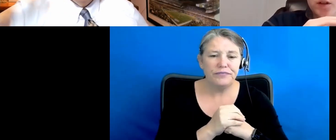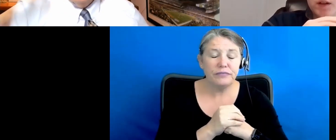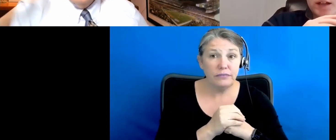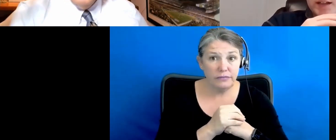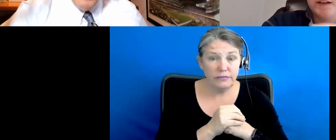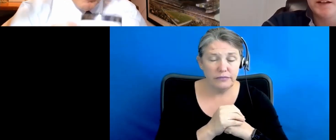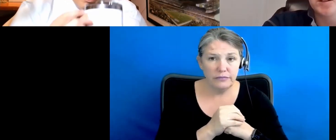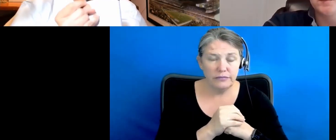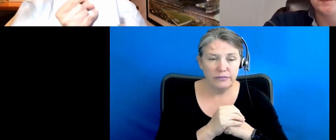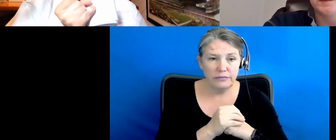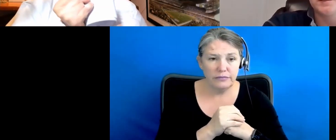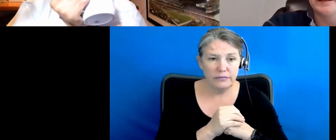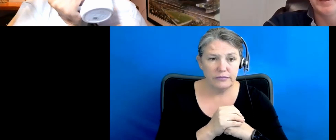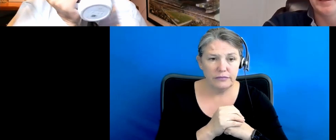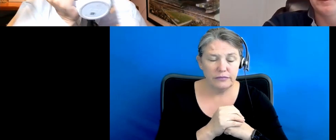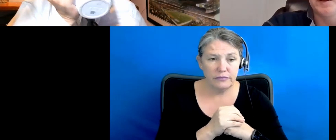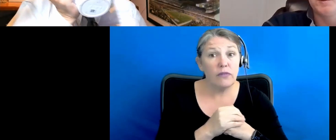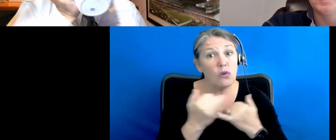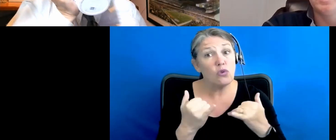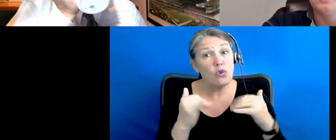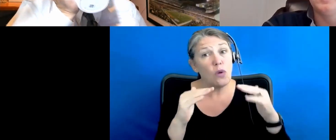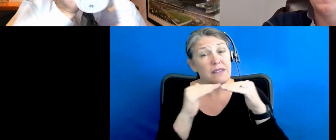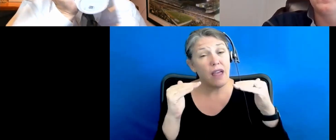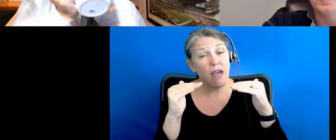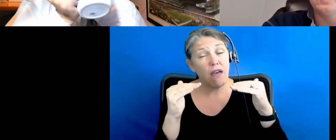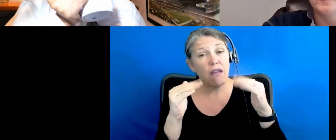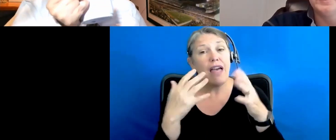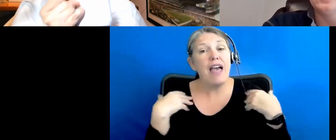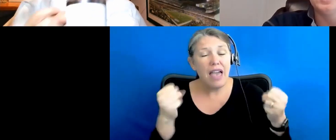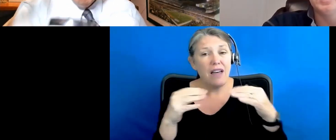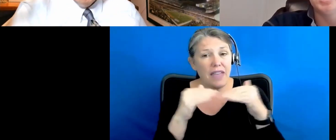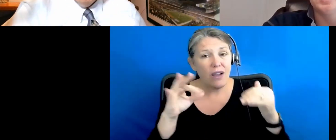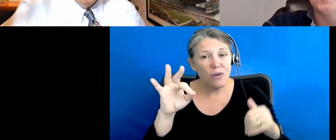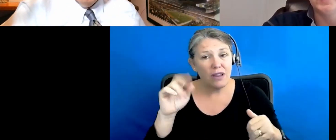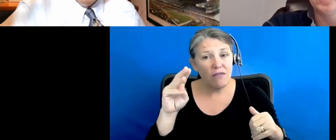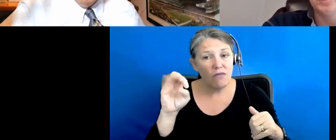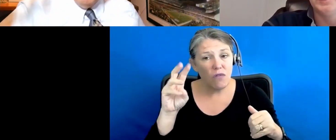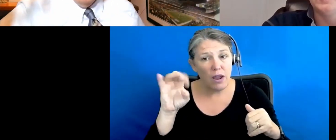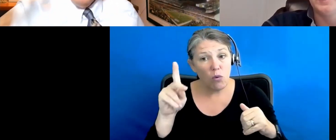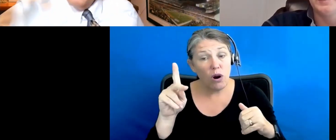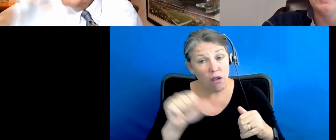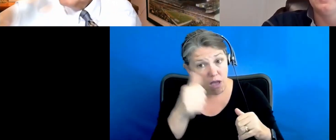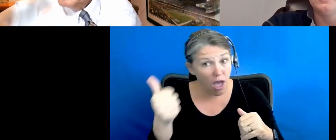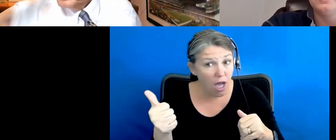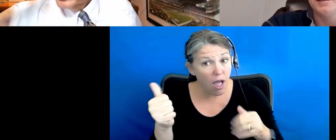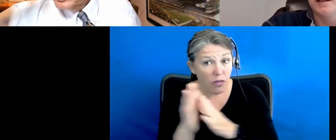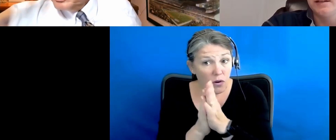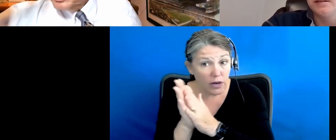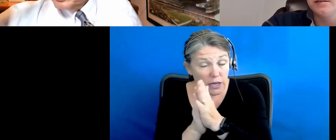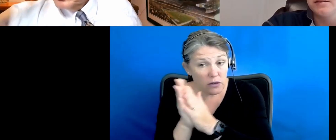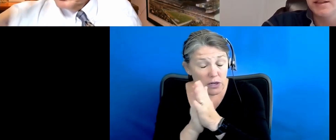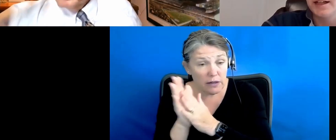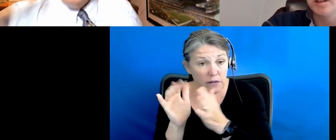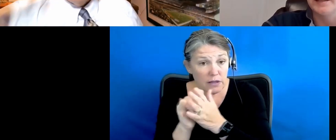So in addition to this health equity framework, are there any other initiatives currently that